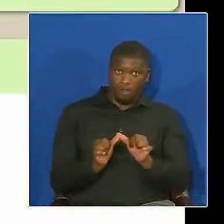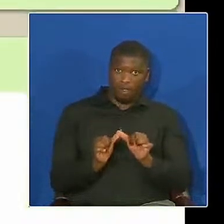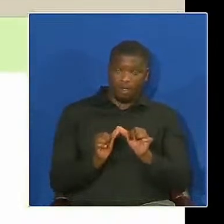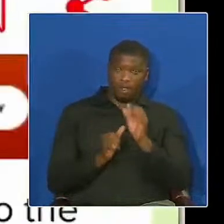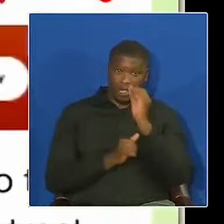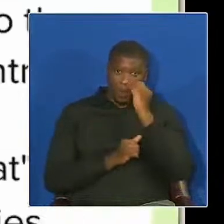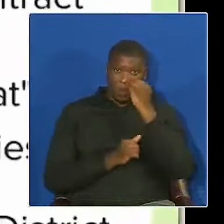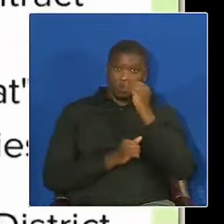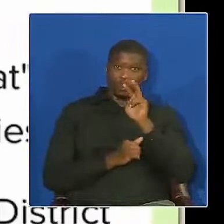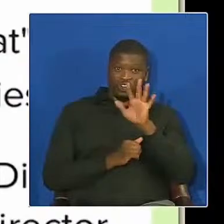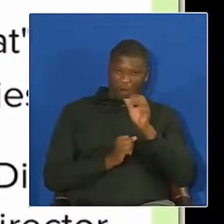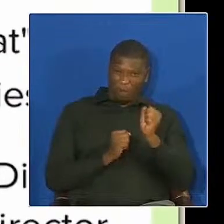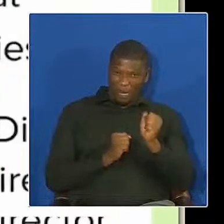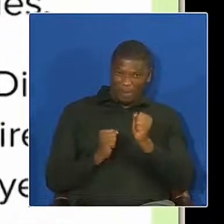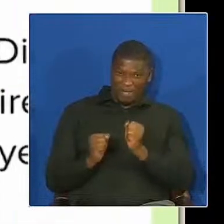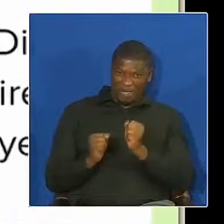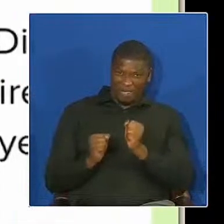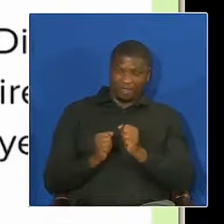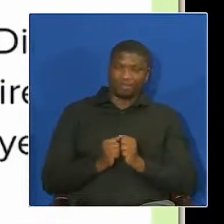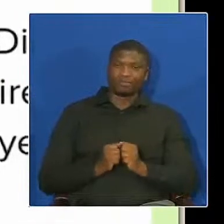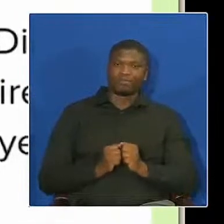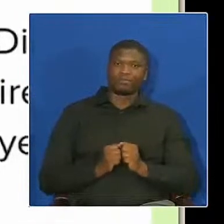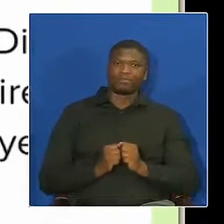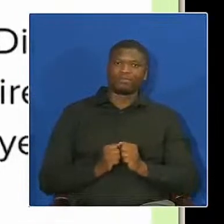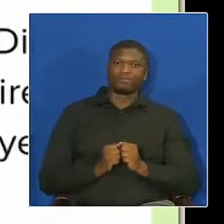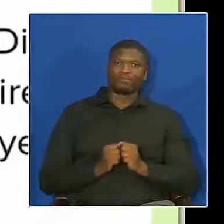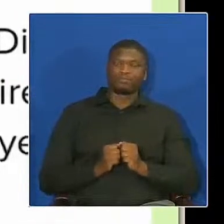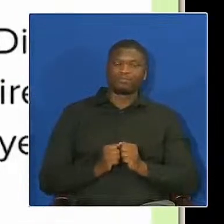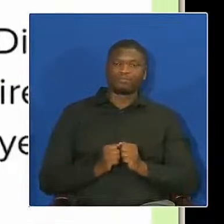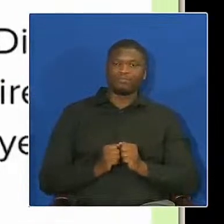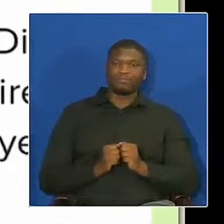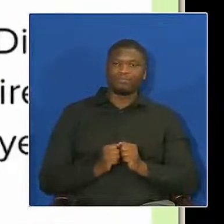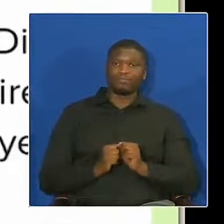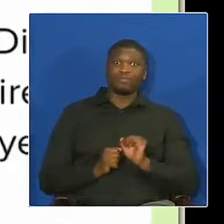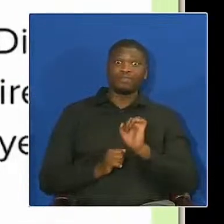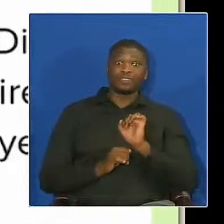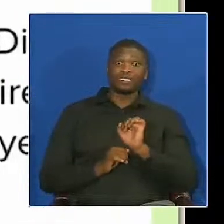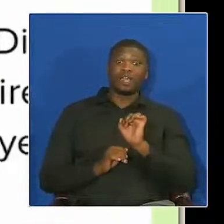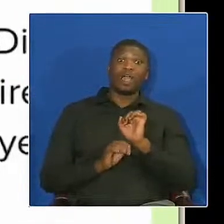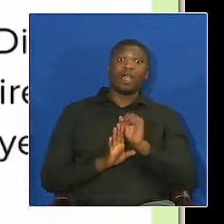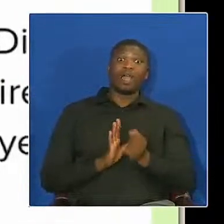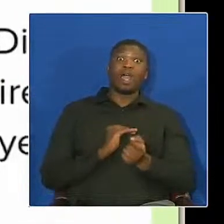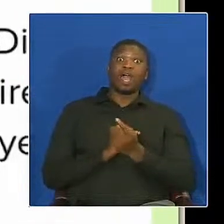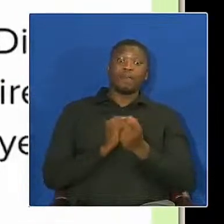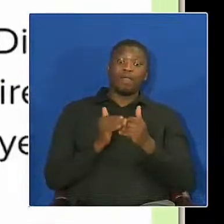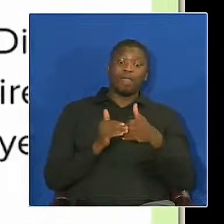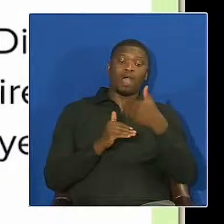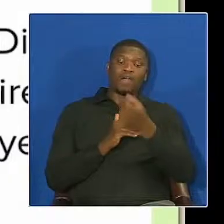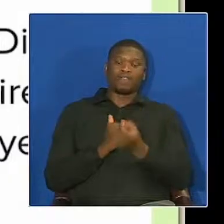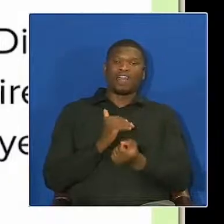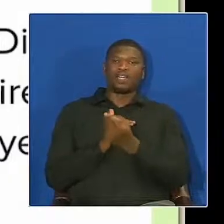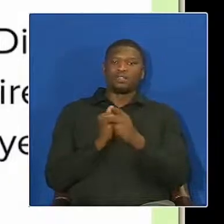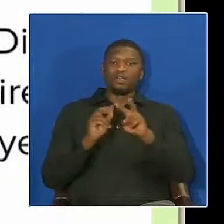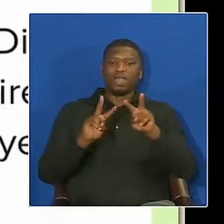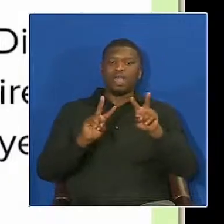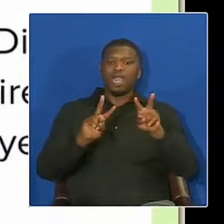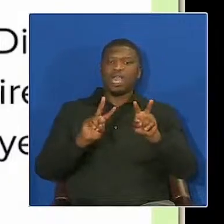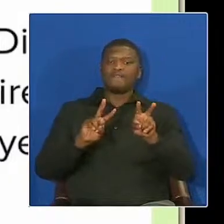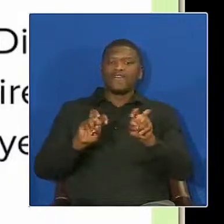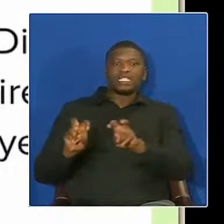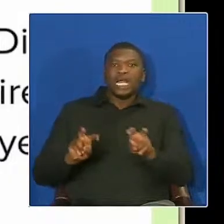News 24 story. This follows after an investigation into awarding of